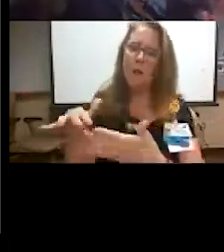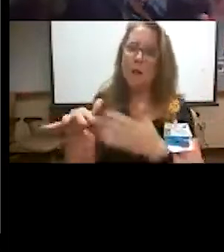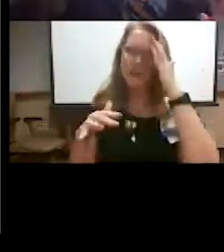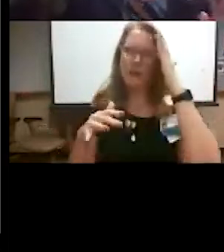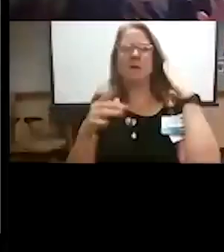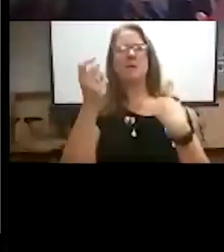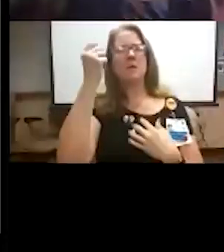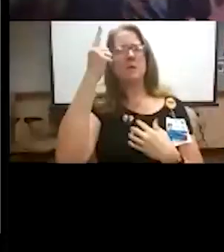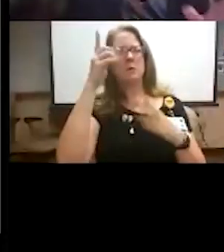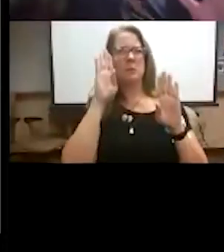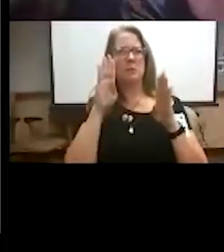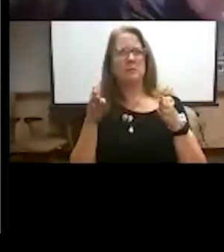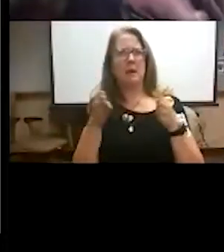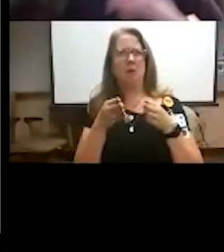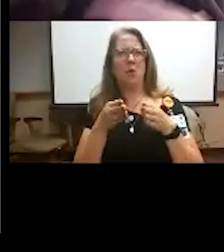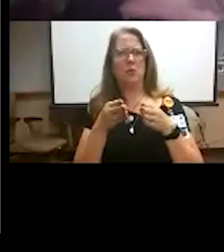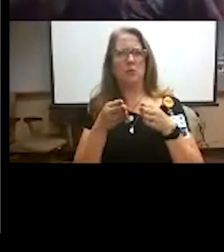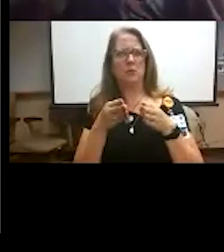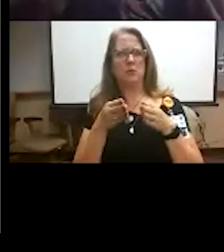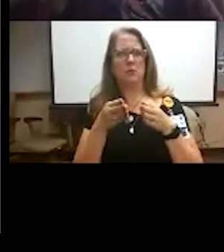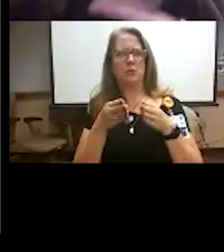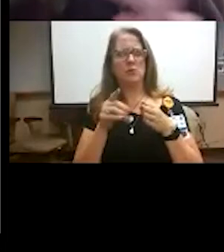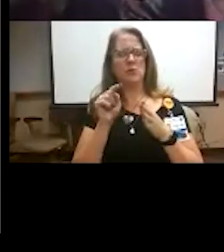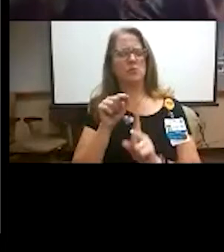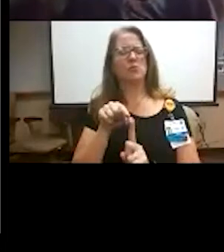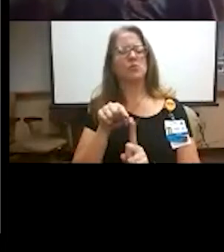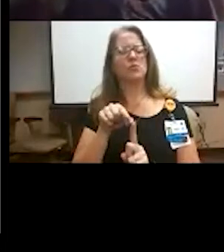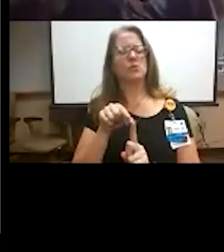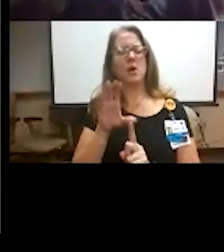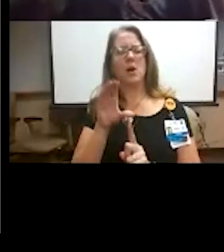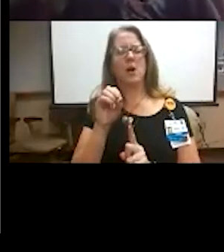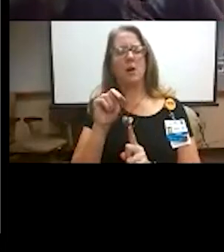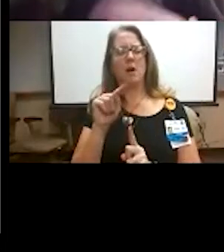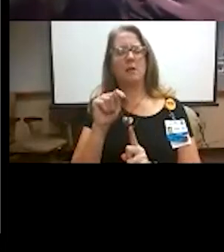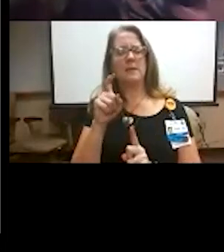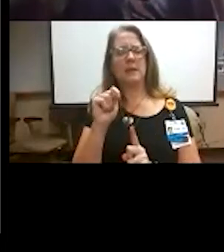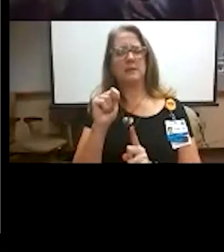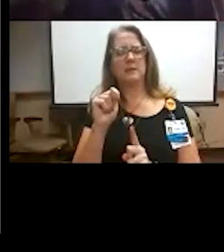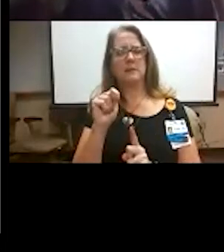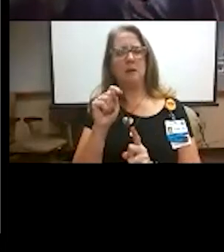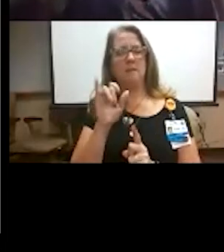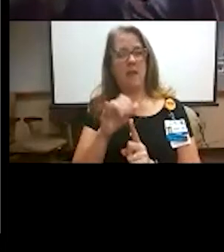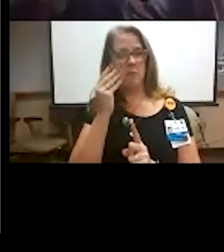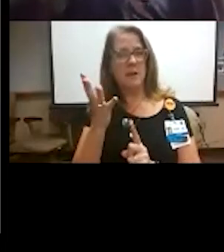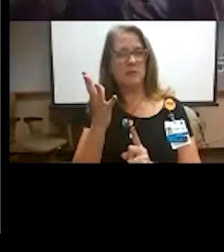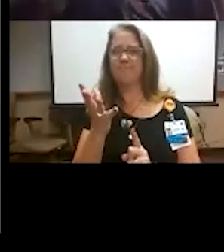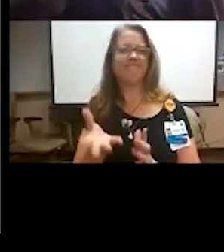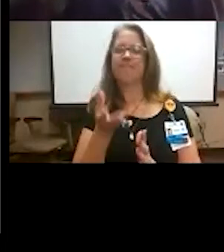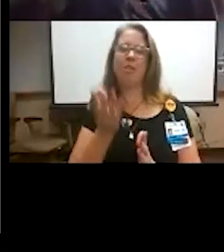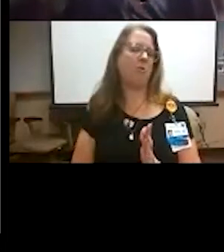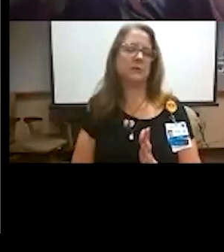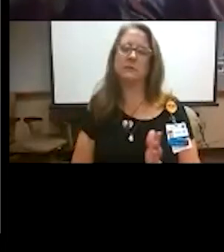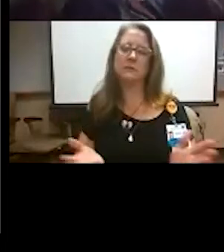Perceptions narrow. The context, which is much more complex, of the information is